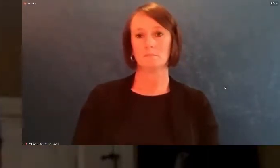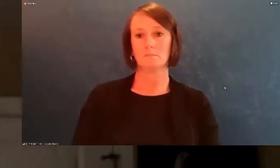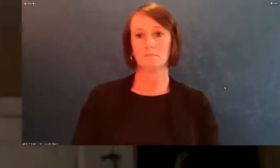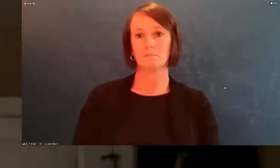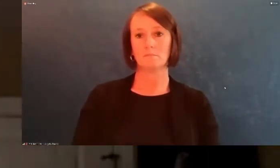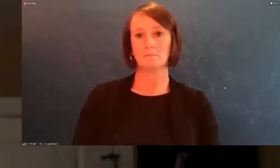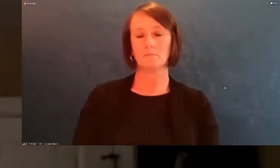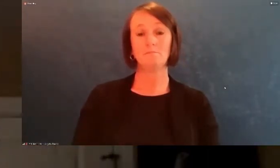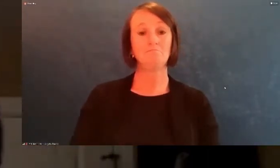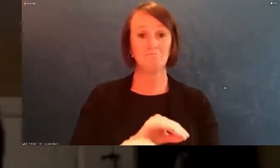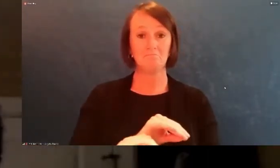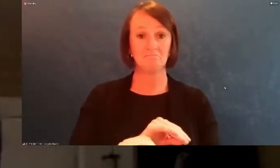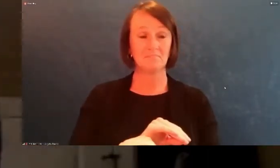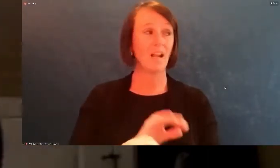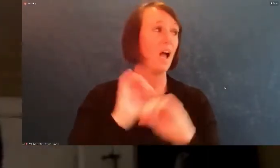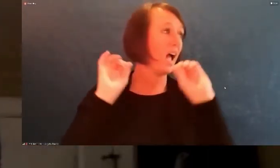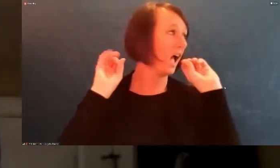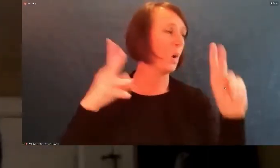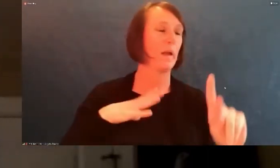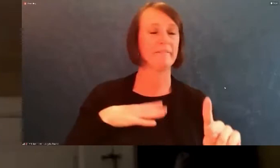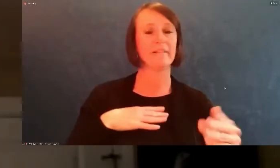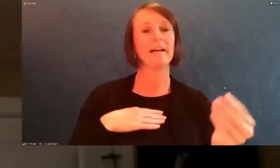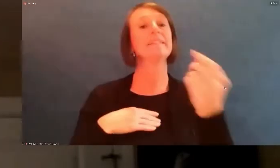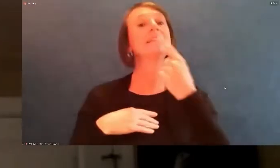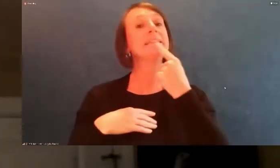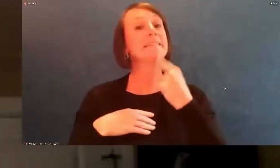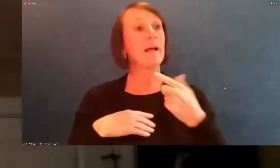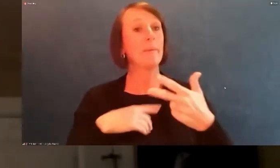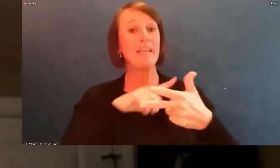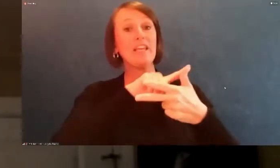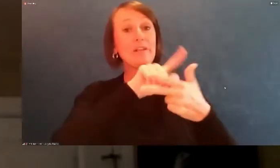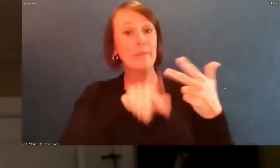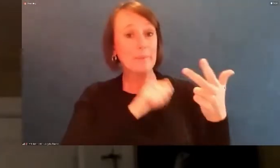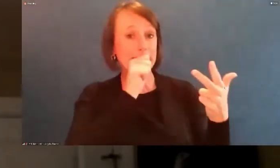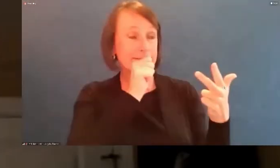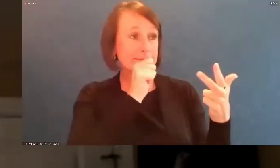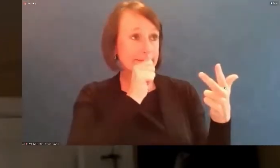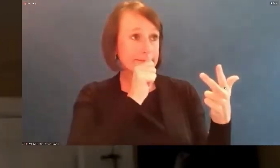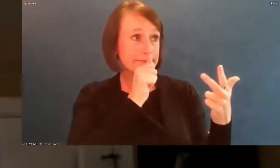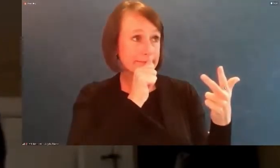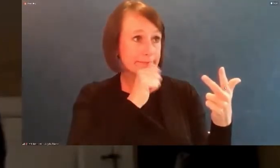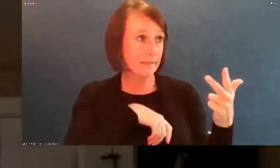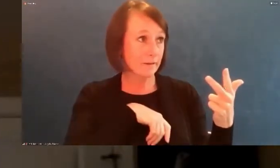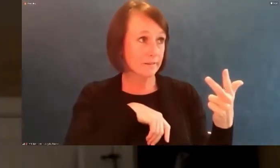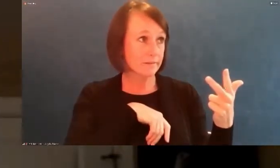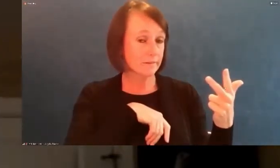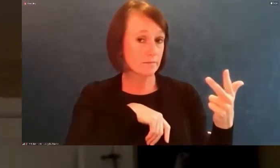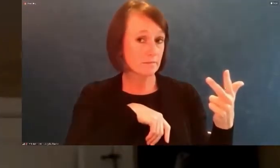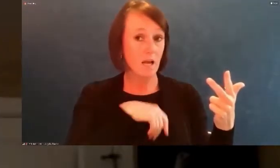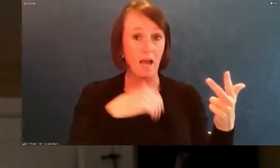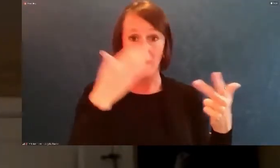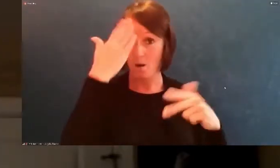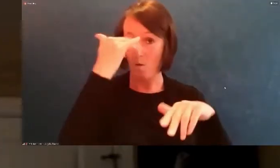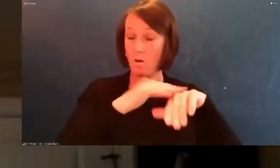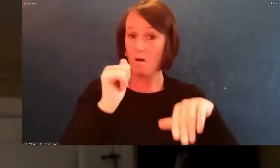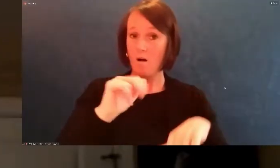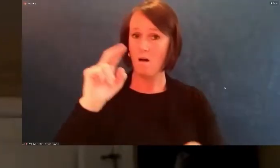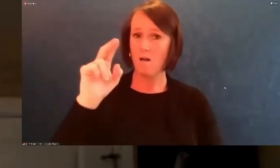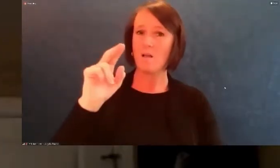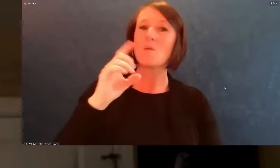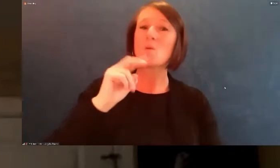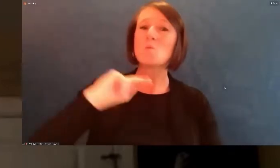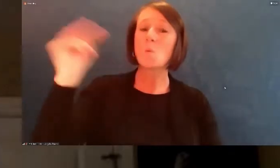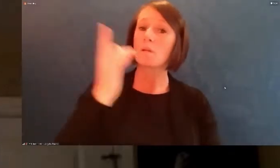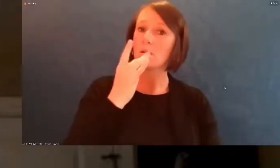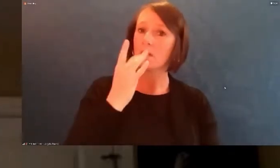Business is slow. Give me 3 secrets that I don't even know anything about. I said, "I know how to call the Northern Lights." And she was like, "Yeah,